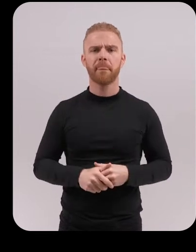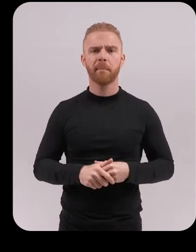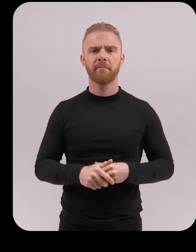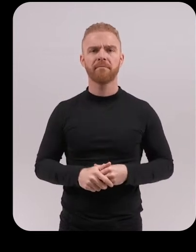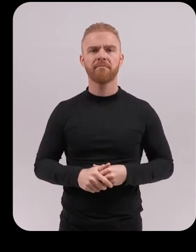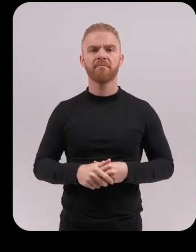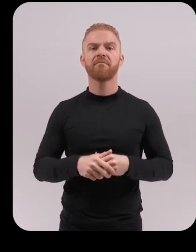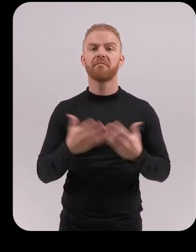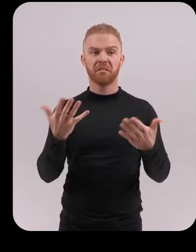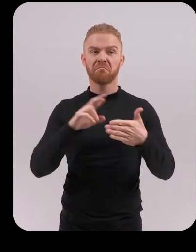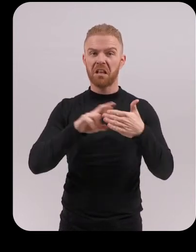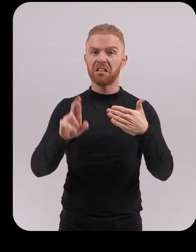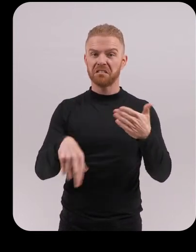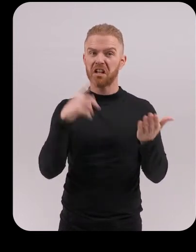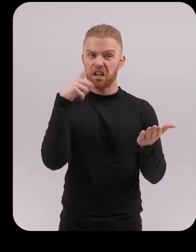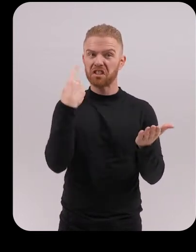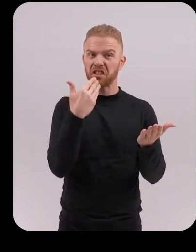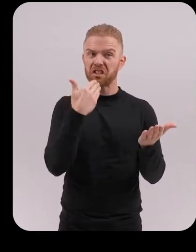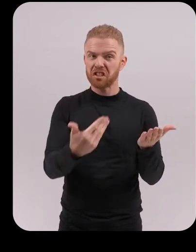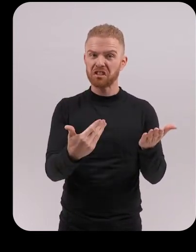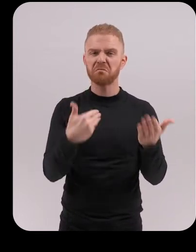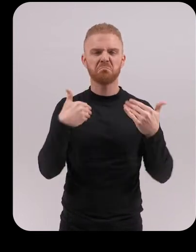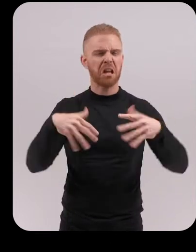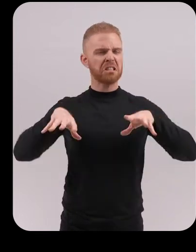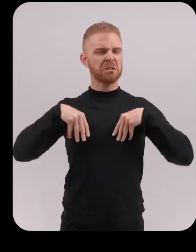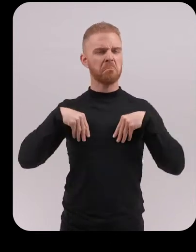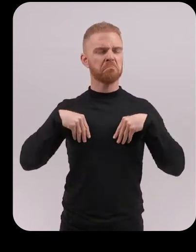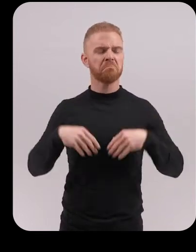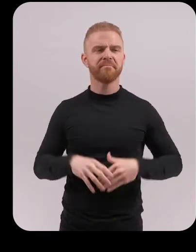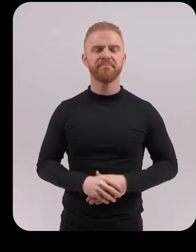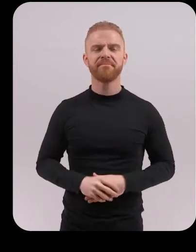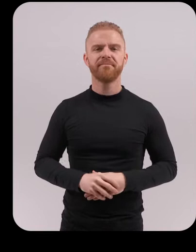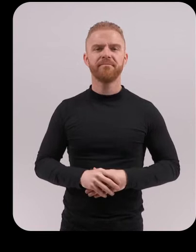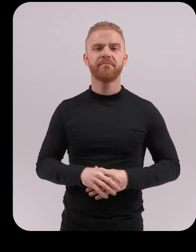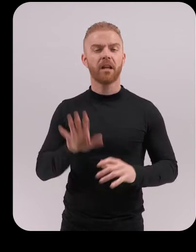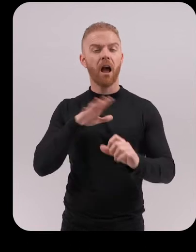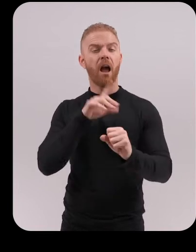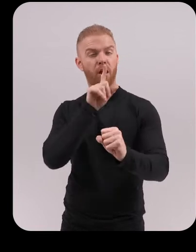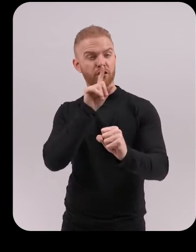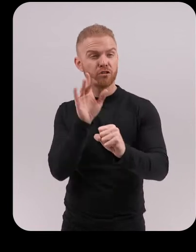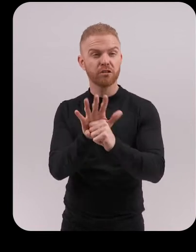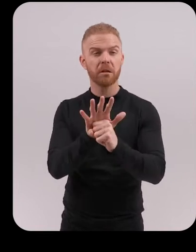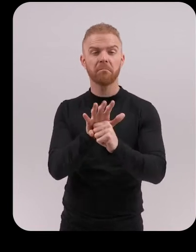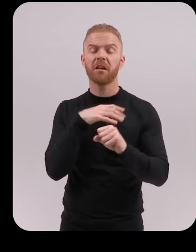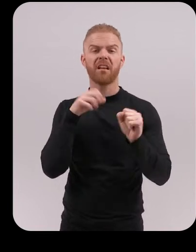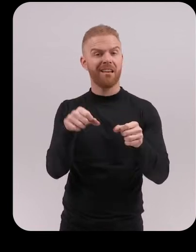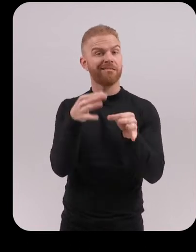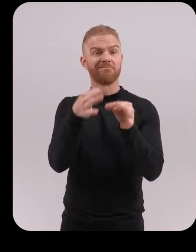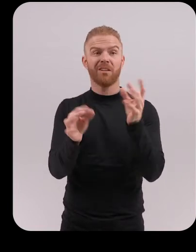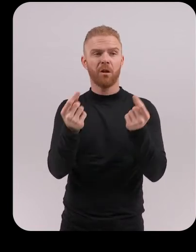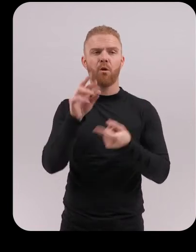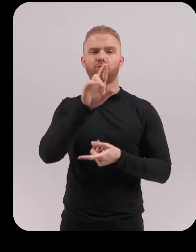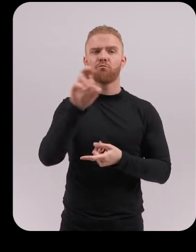Results look pretty good. Let me accept those. Okay, but to confirm, I can simply refresh my app screen on the left-hand